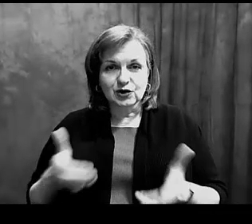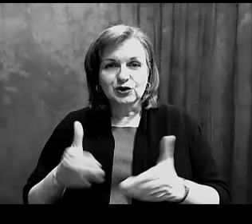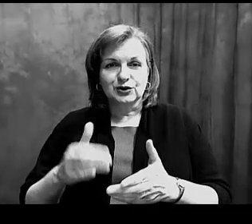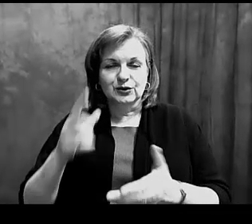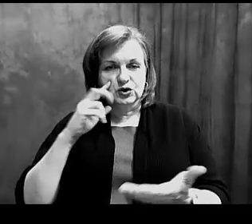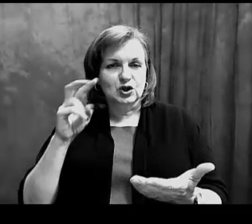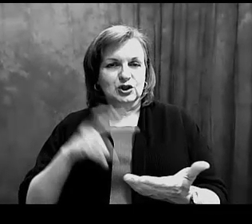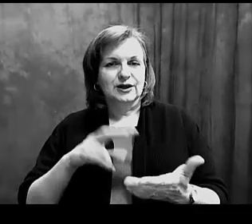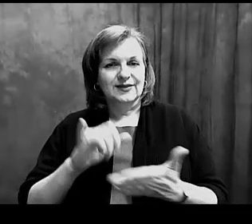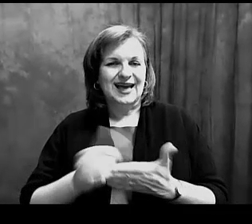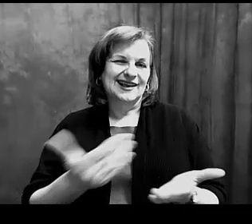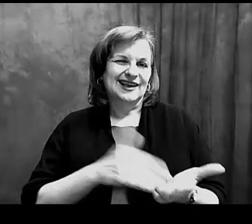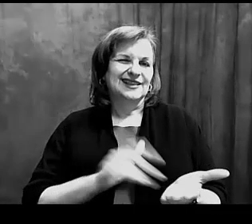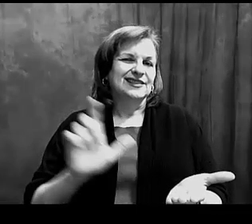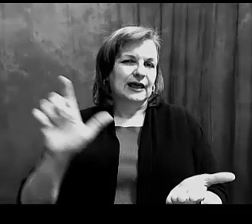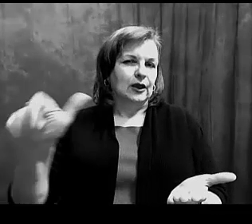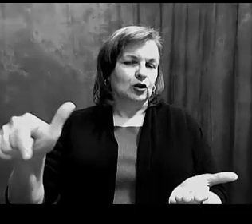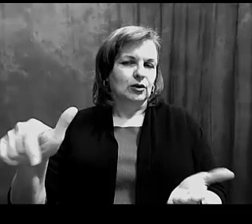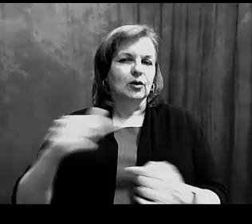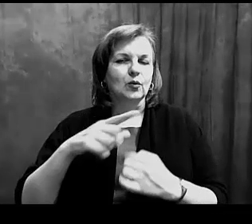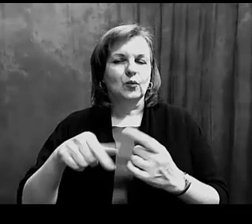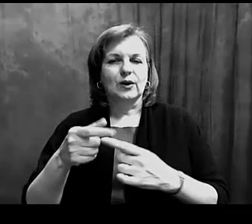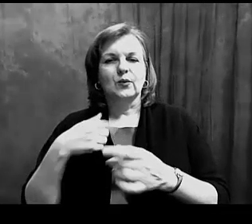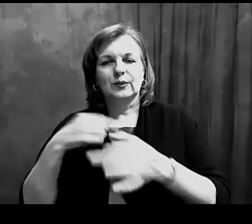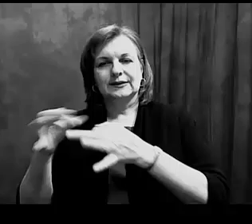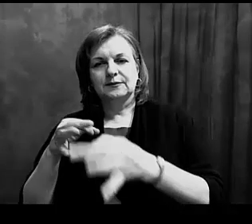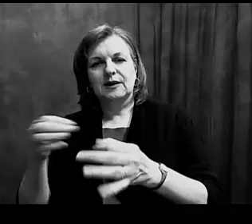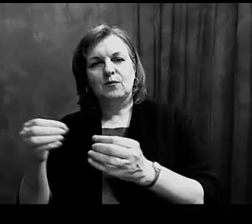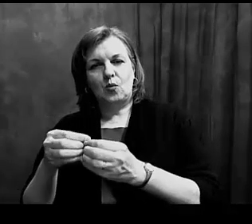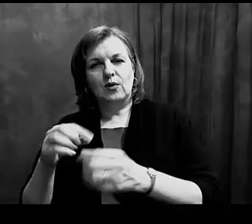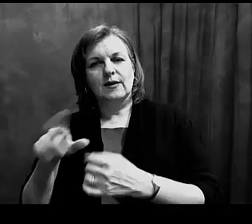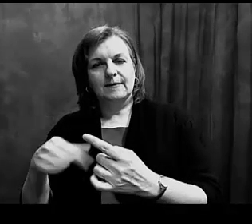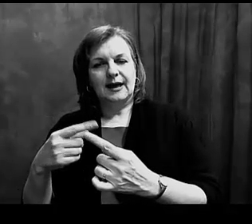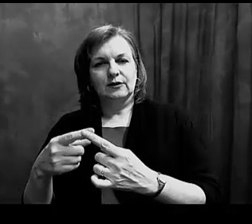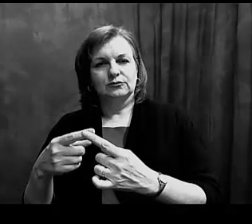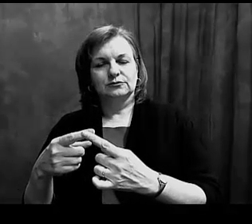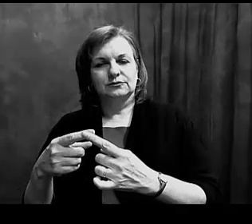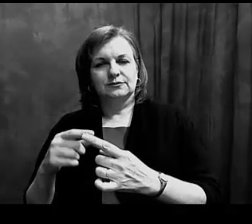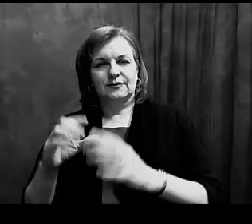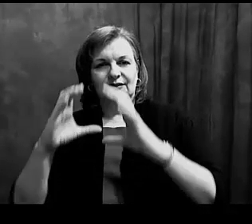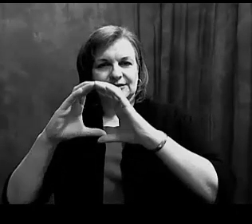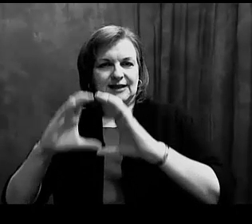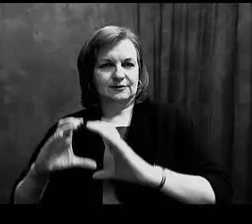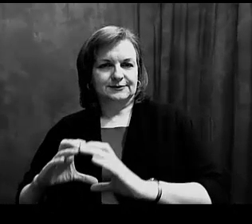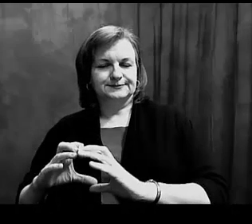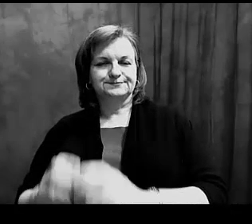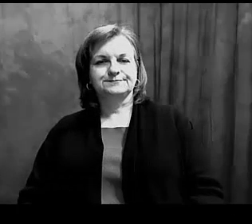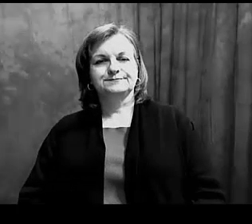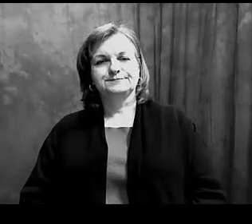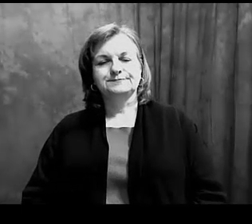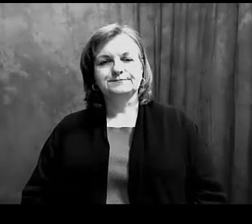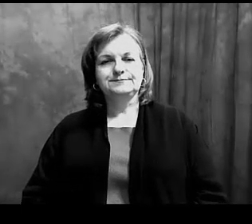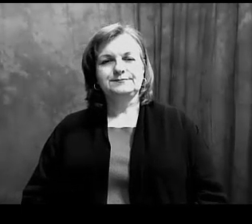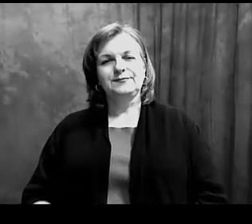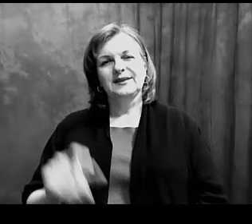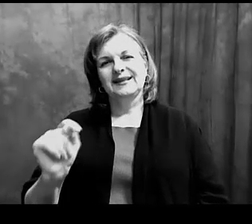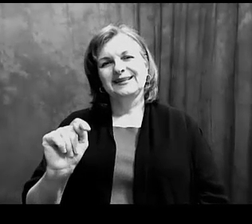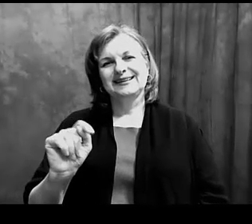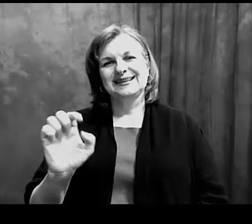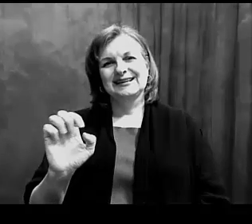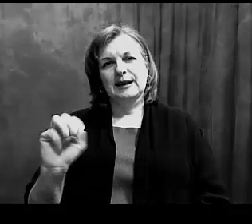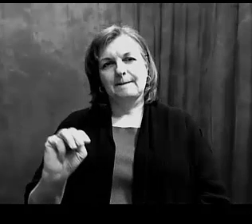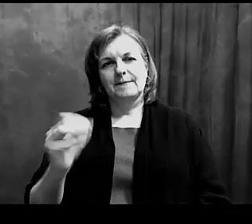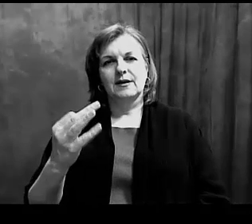building proteins and so on. So I encourage you to come back and look at this after we go through some more detail about